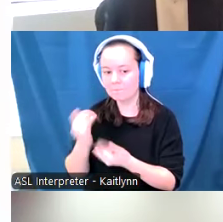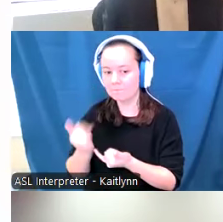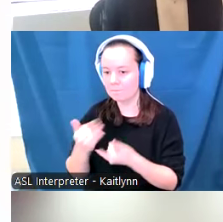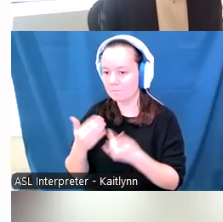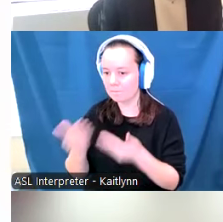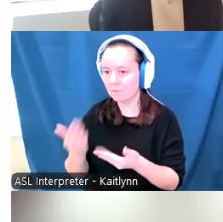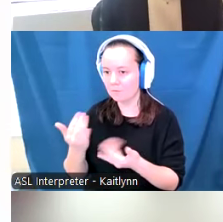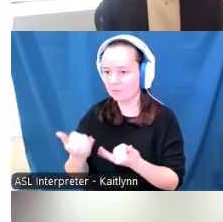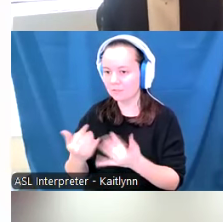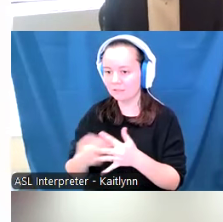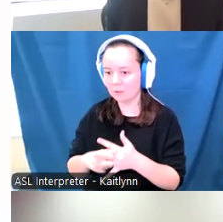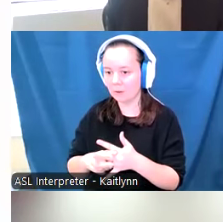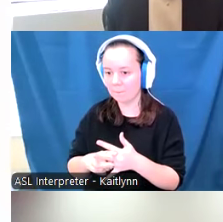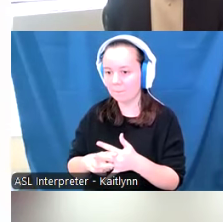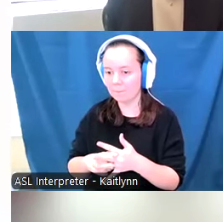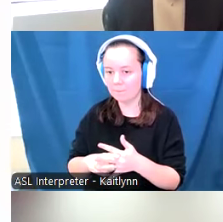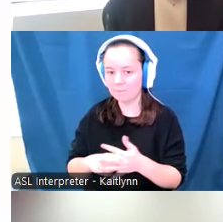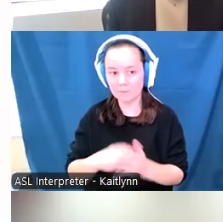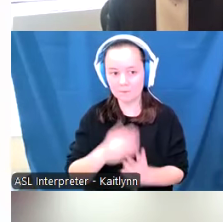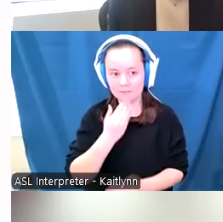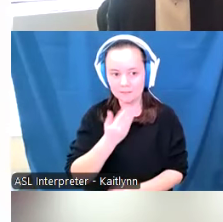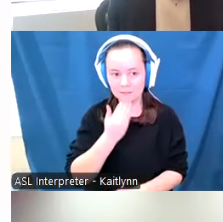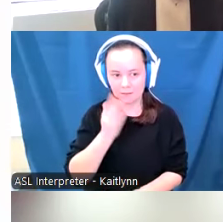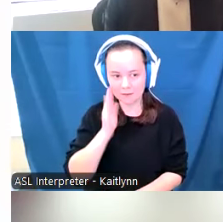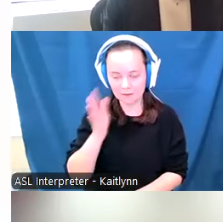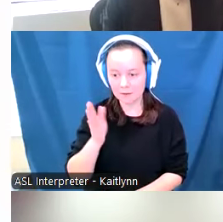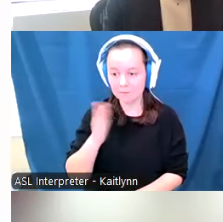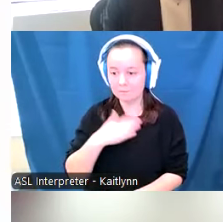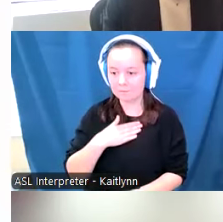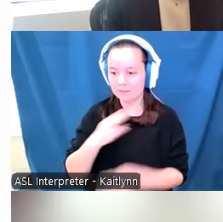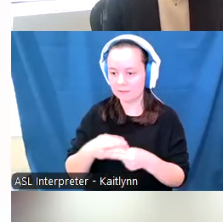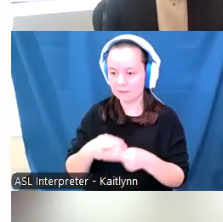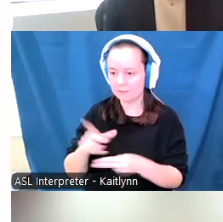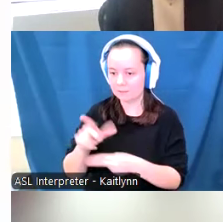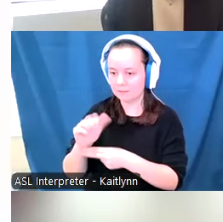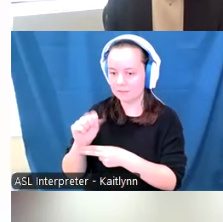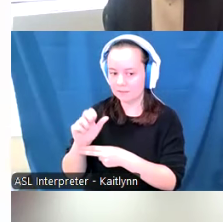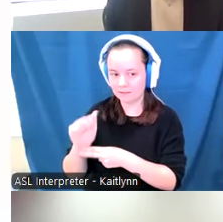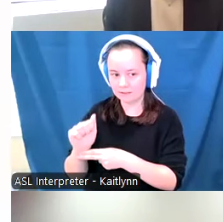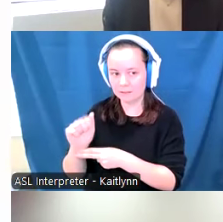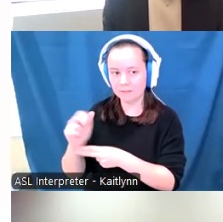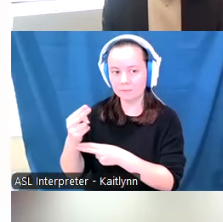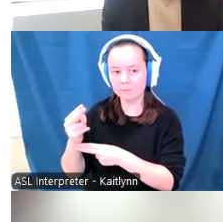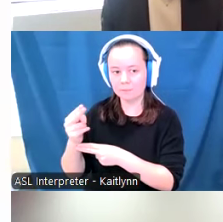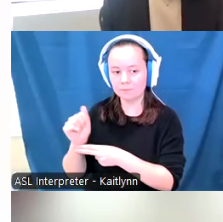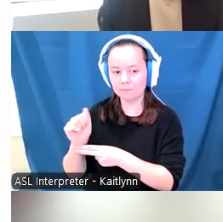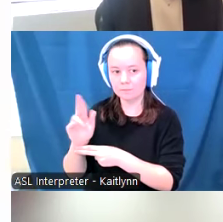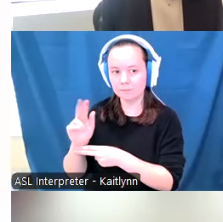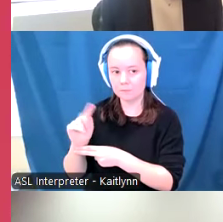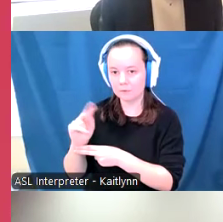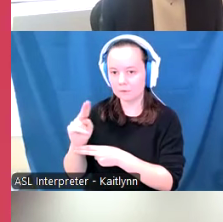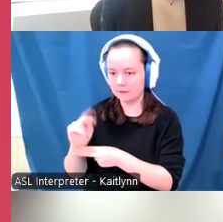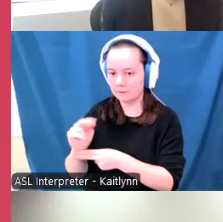Thank you. And hello, everyone. My name is Lisa Haratunian, and I'm a director for the health program at the Bipartisan Policy